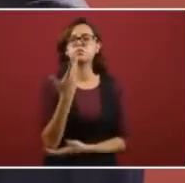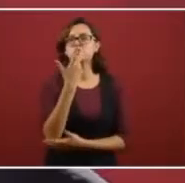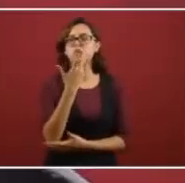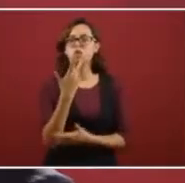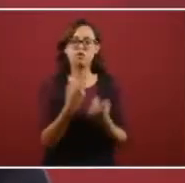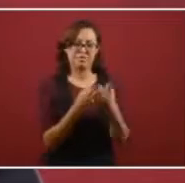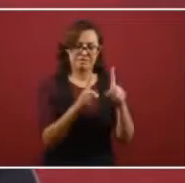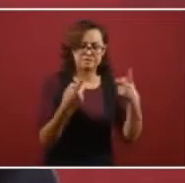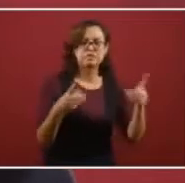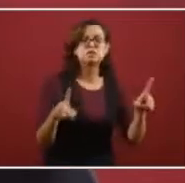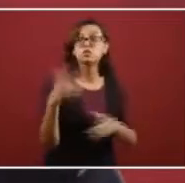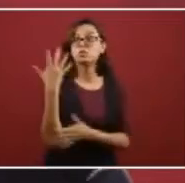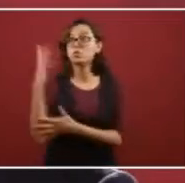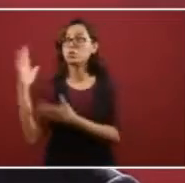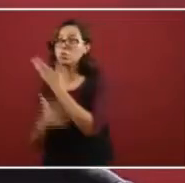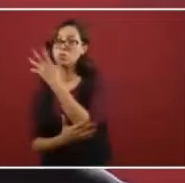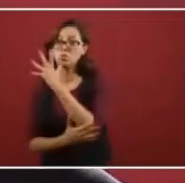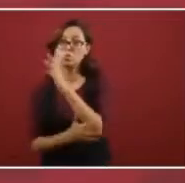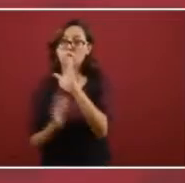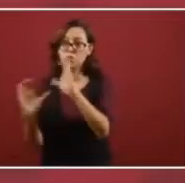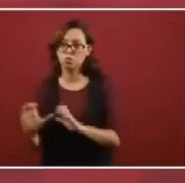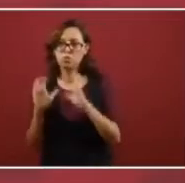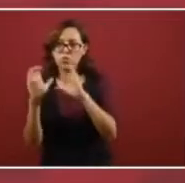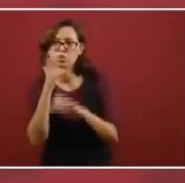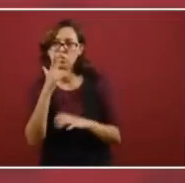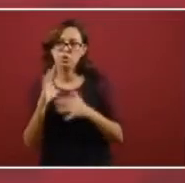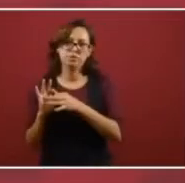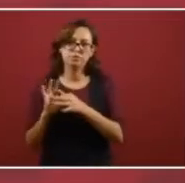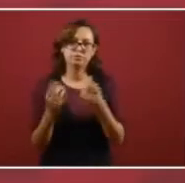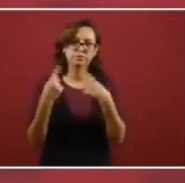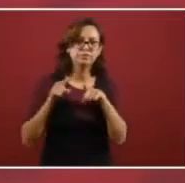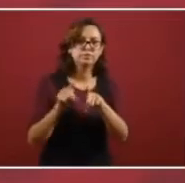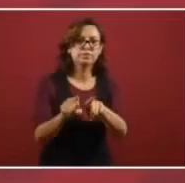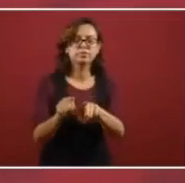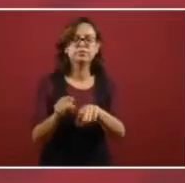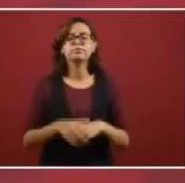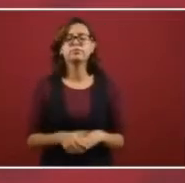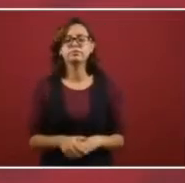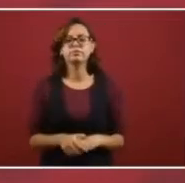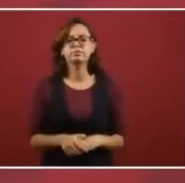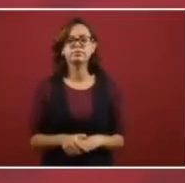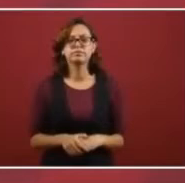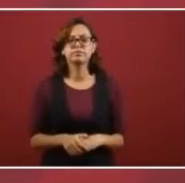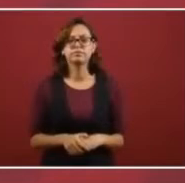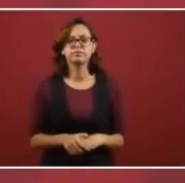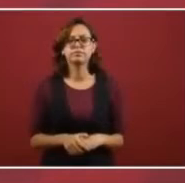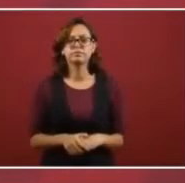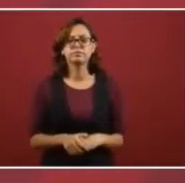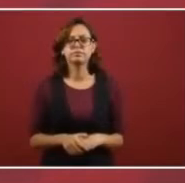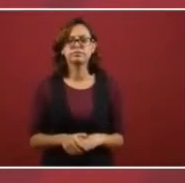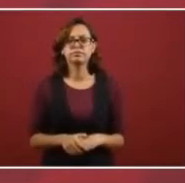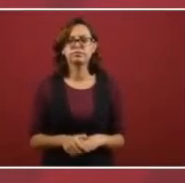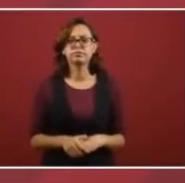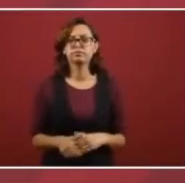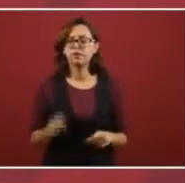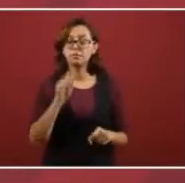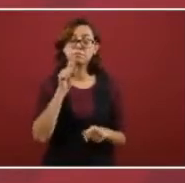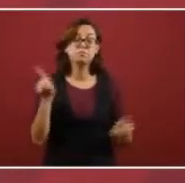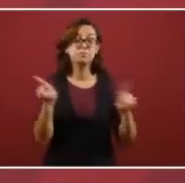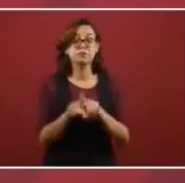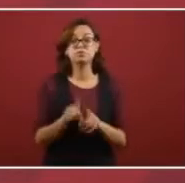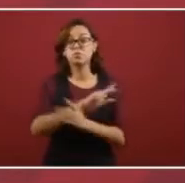that's sustainable, that is to take care of the environment and nature, all